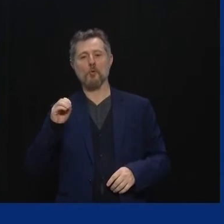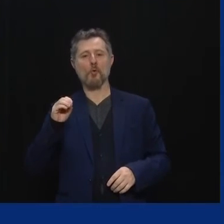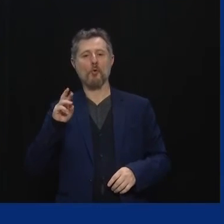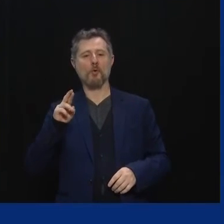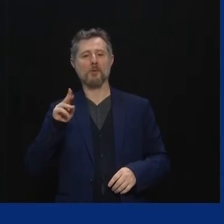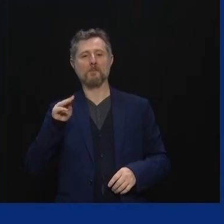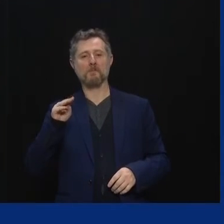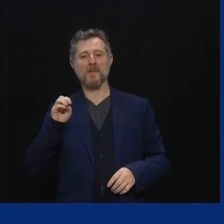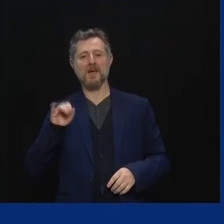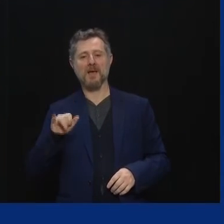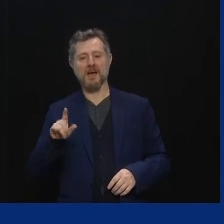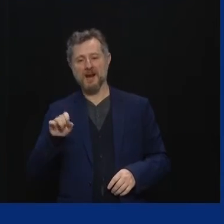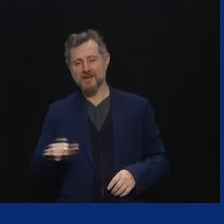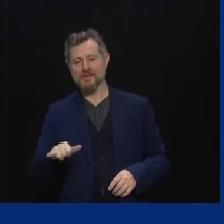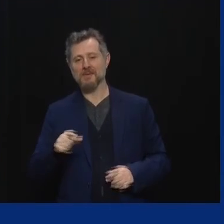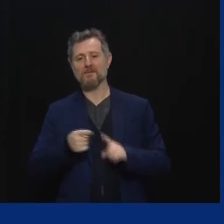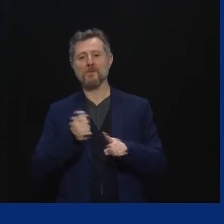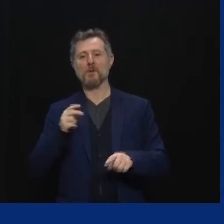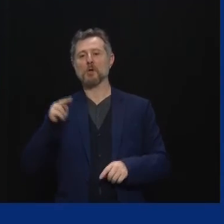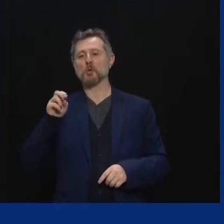open.